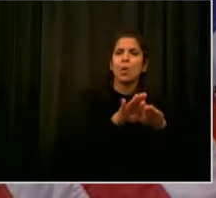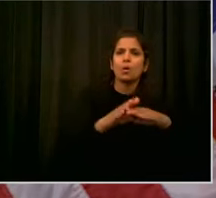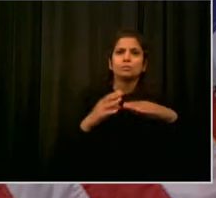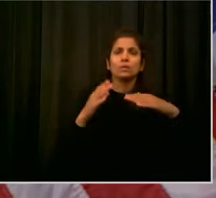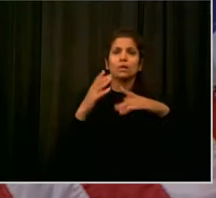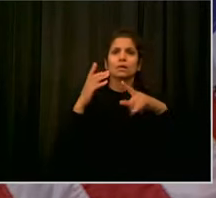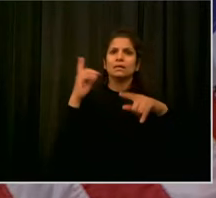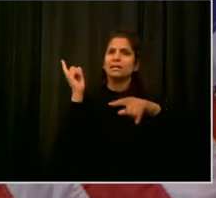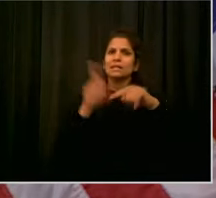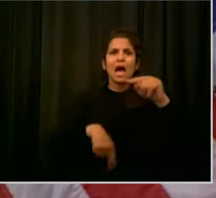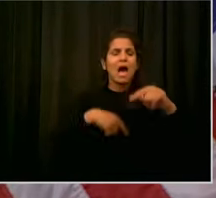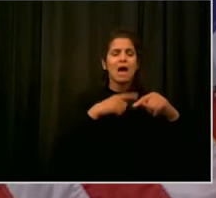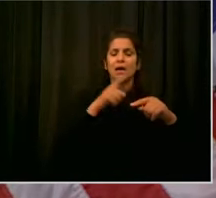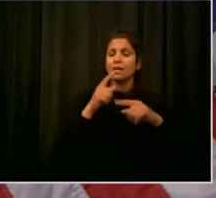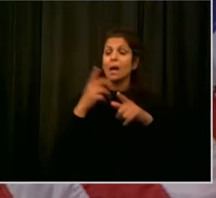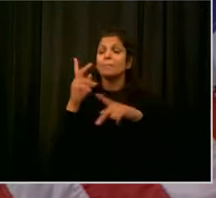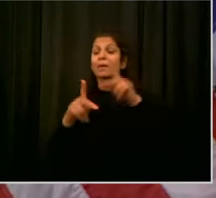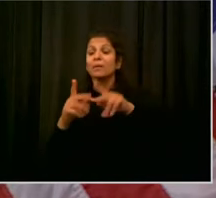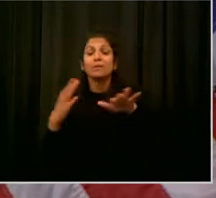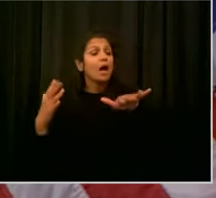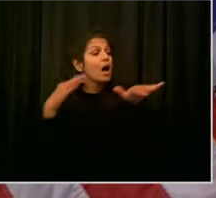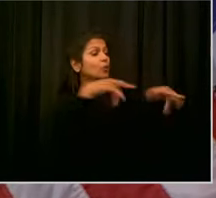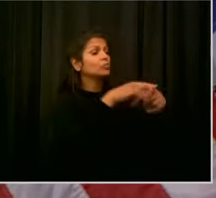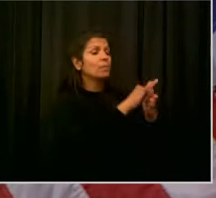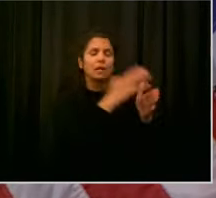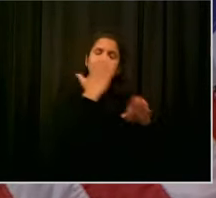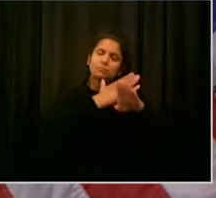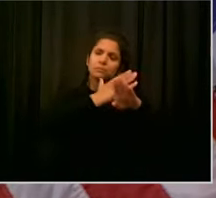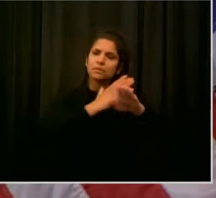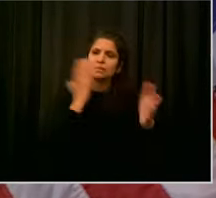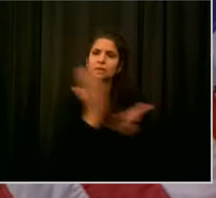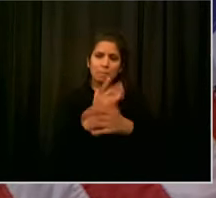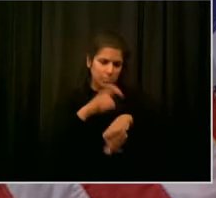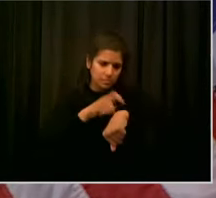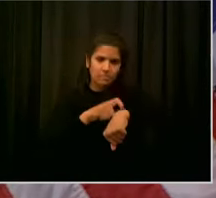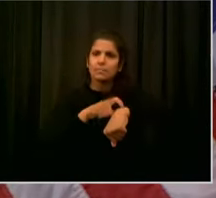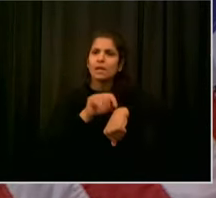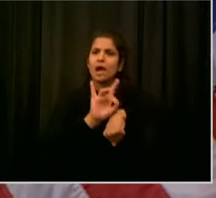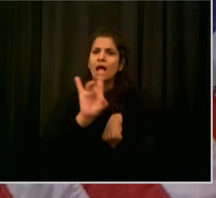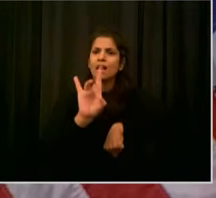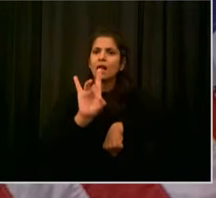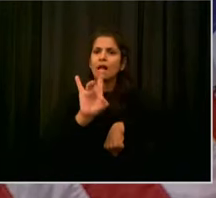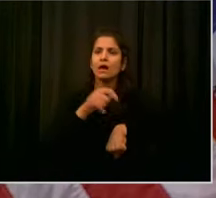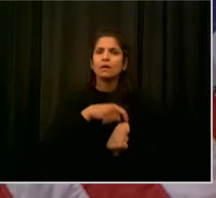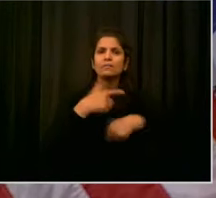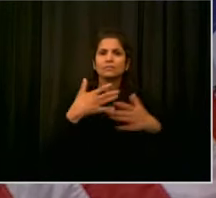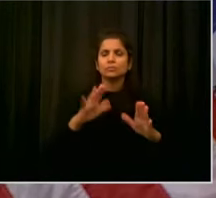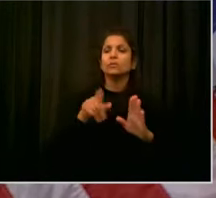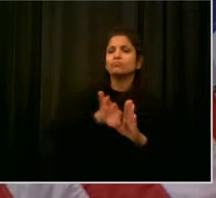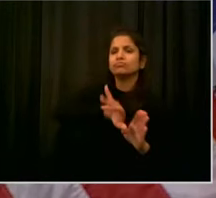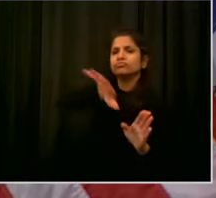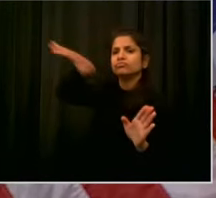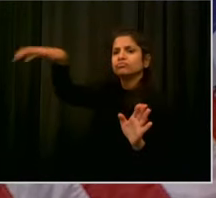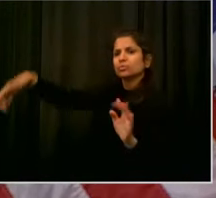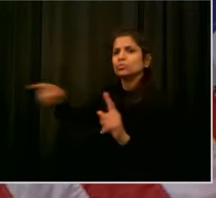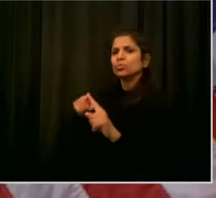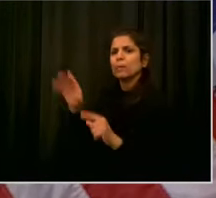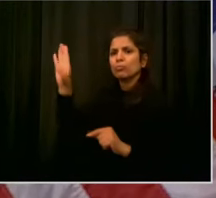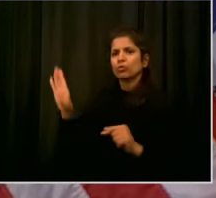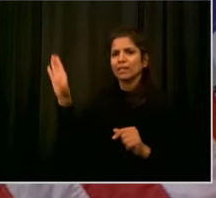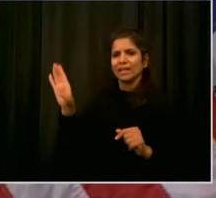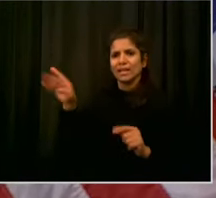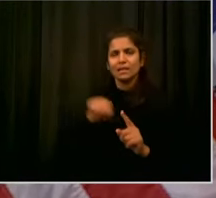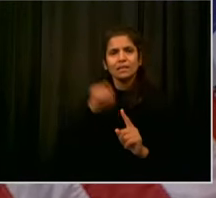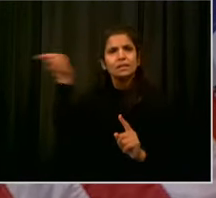home. There was a lot of discussion, as I understand it, on the bridge, and attempt to really talk it through with the protesters. I've seen more of that